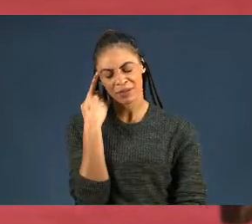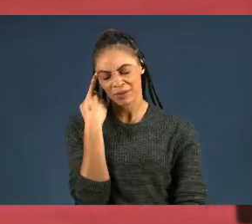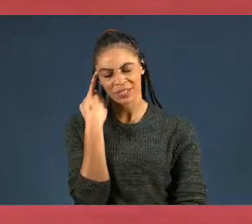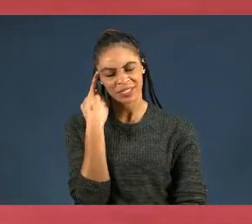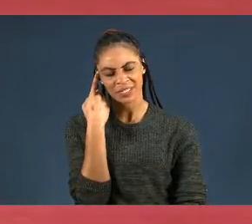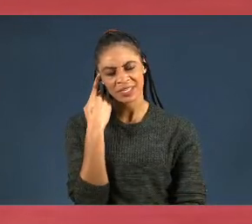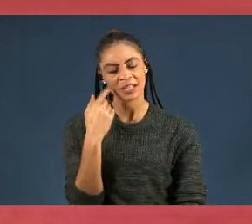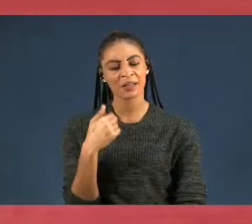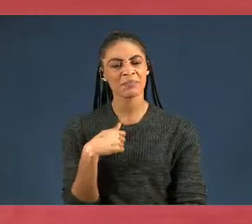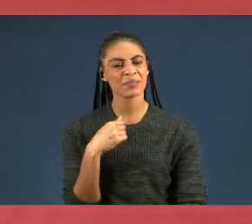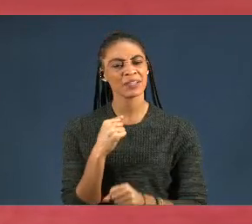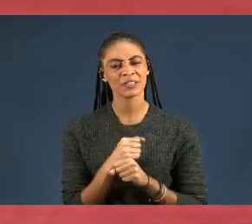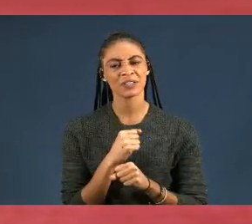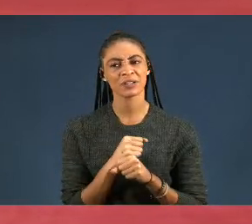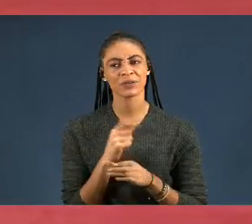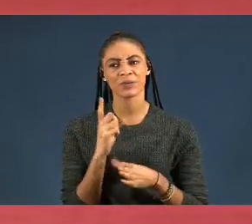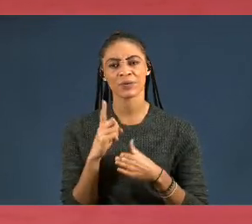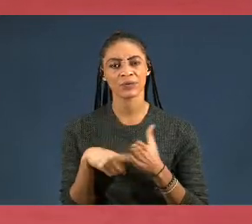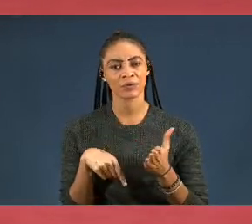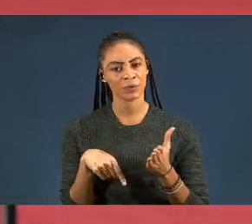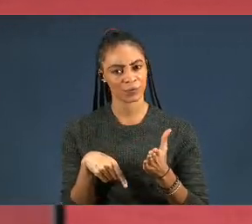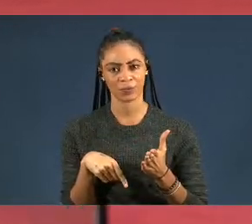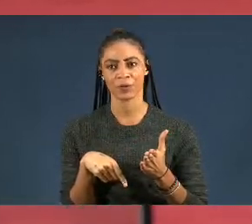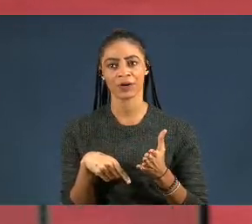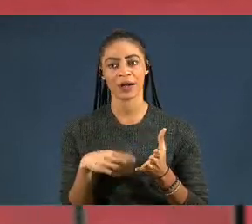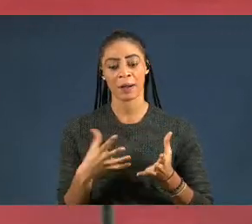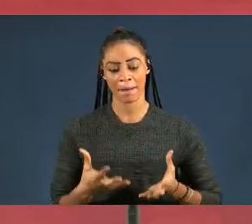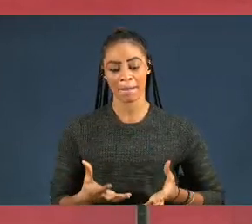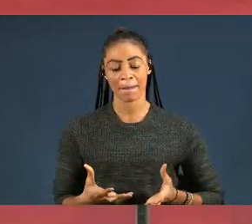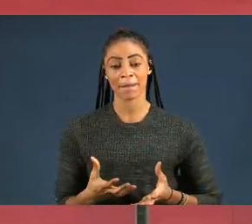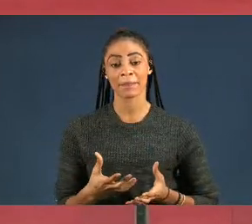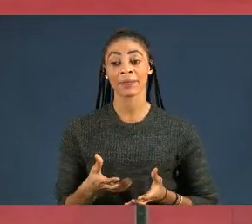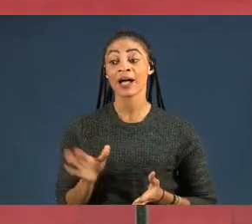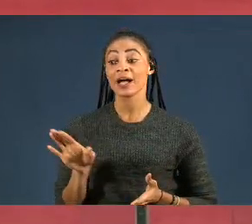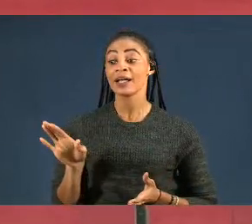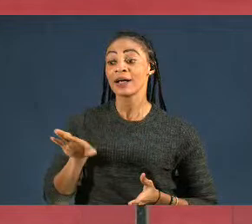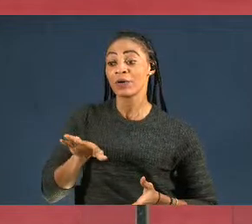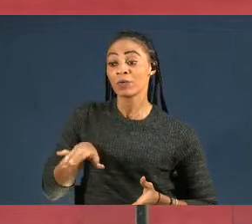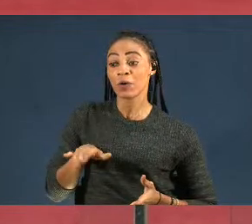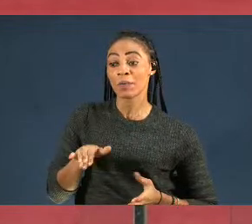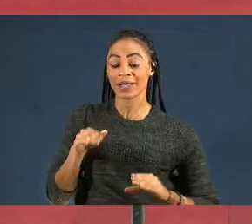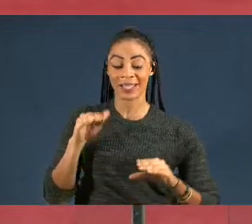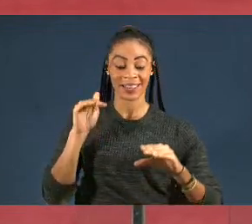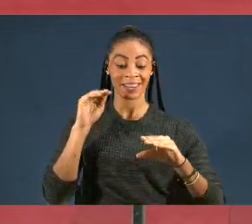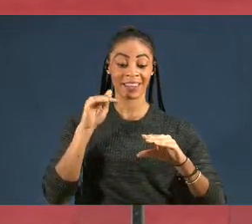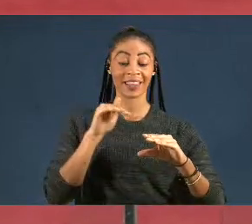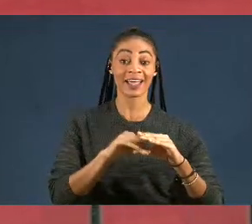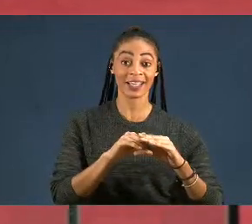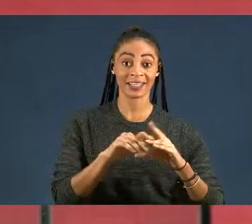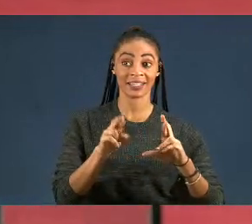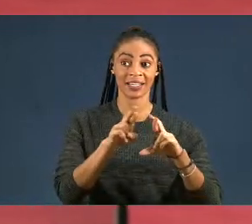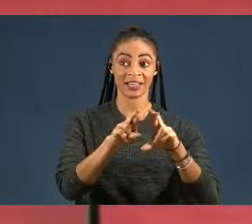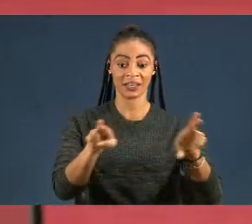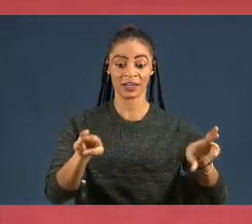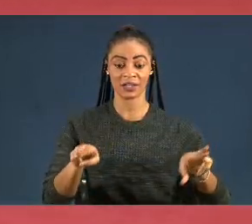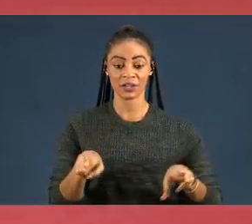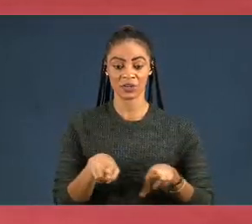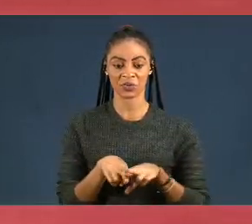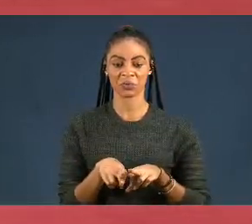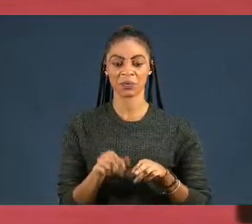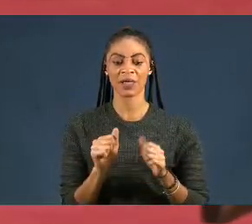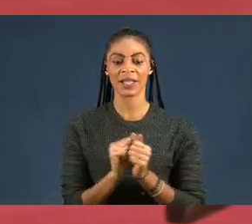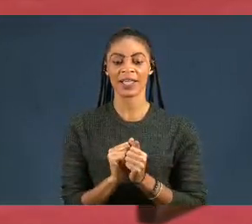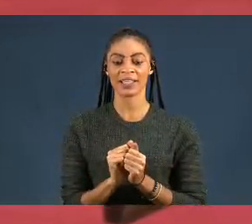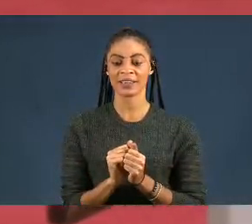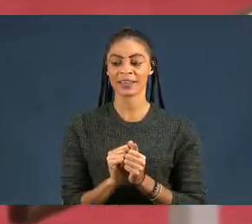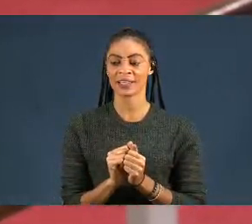heart, she said, I cannot continue this way. And she went, entered the room. I know they scrutinized her. They even asked her, what does she think